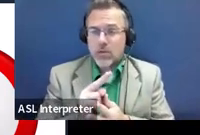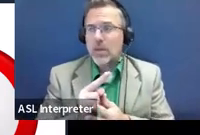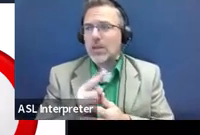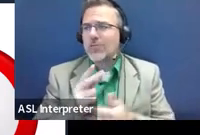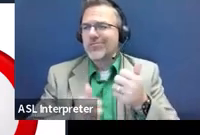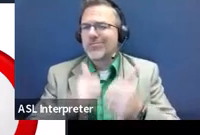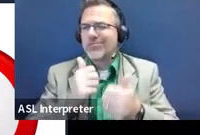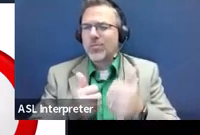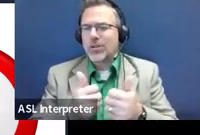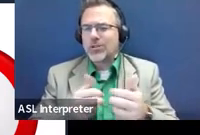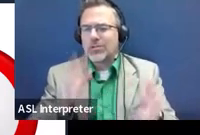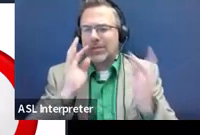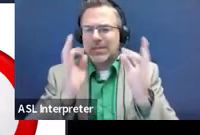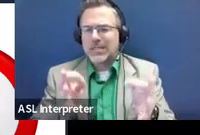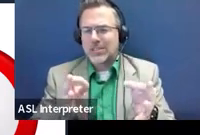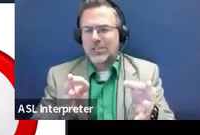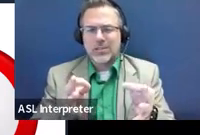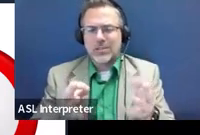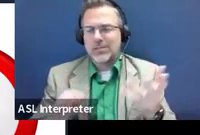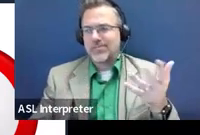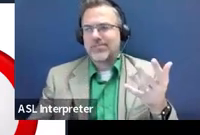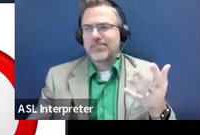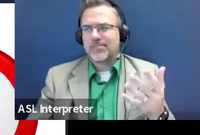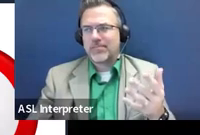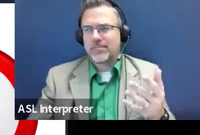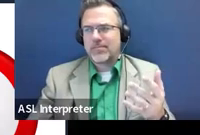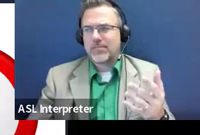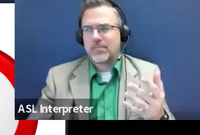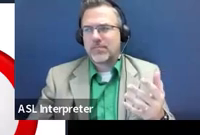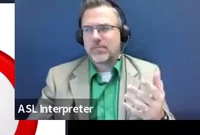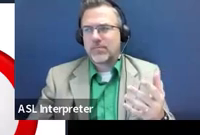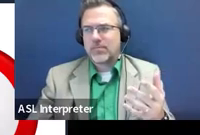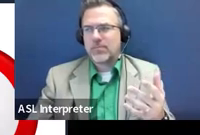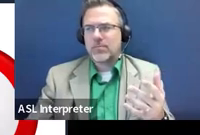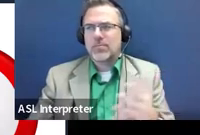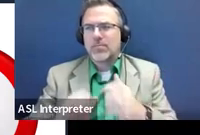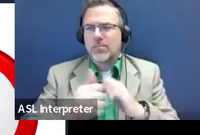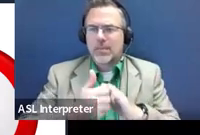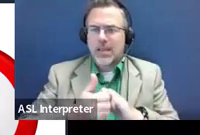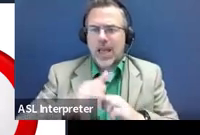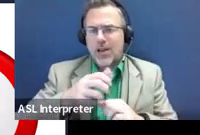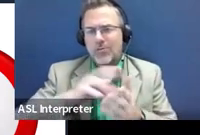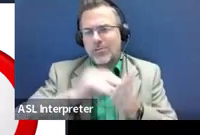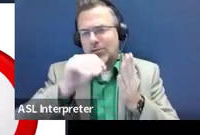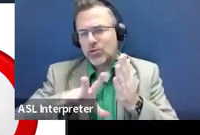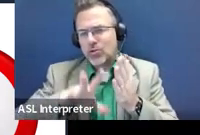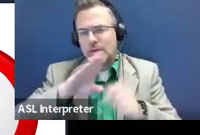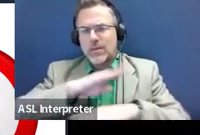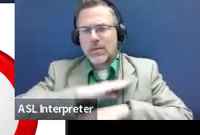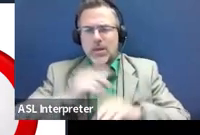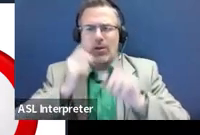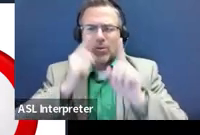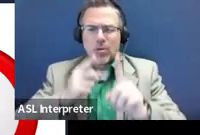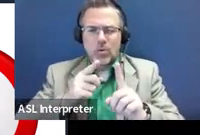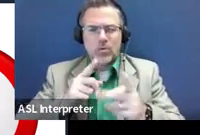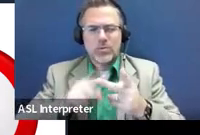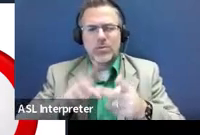about how the student met their goals, what they'll be working on coming up, those types of things.